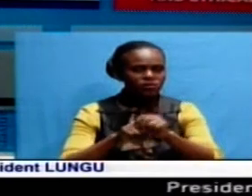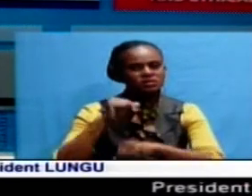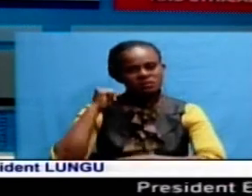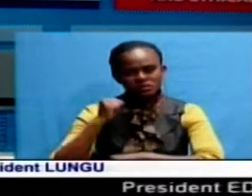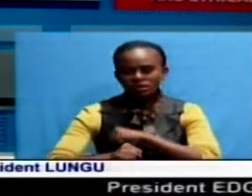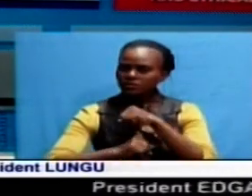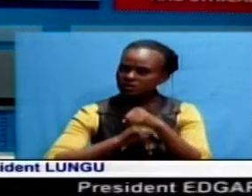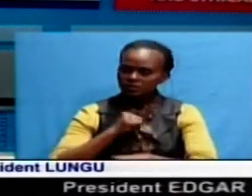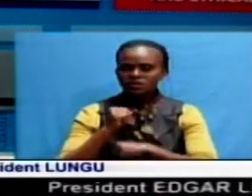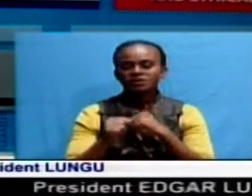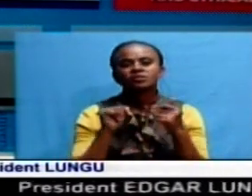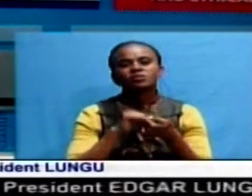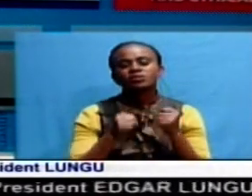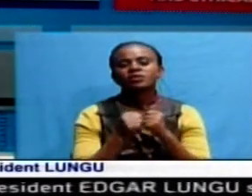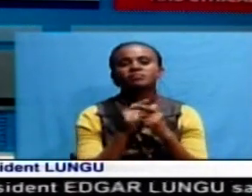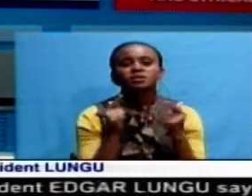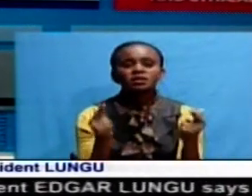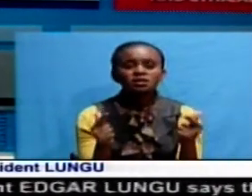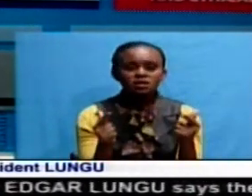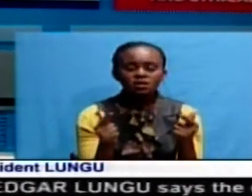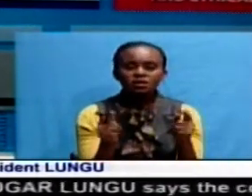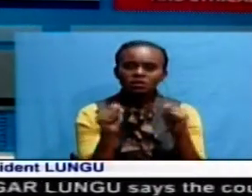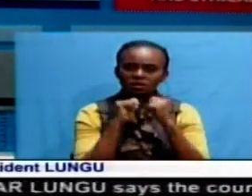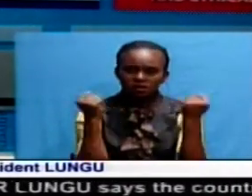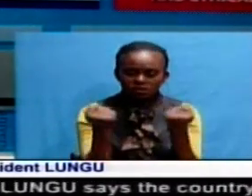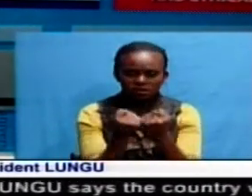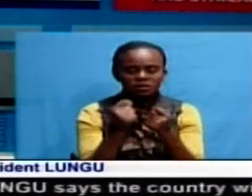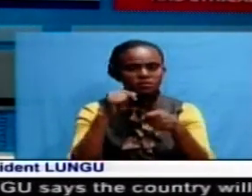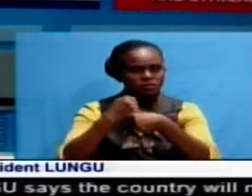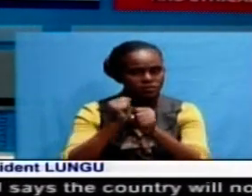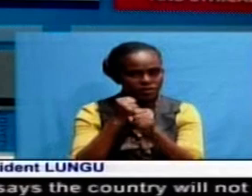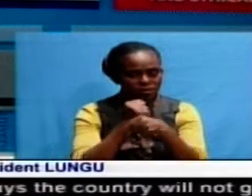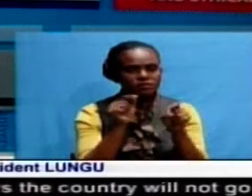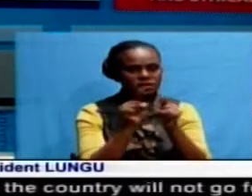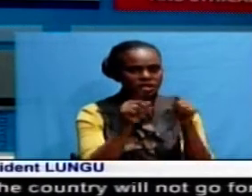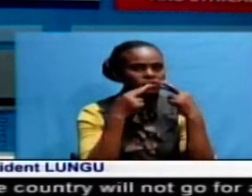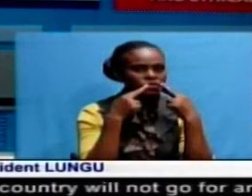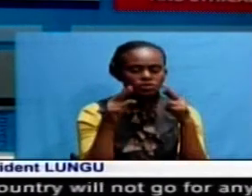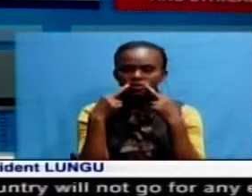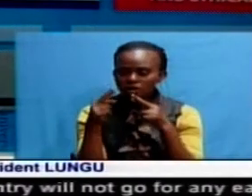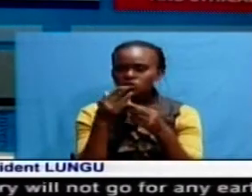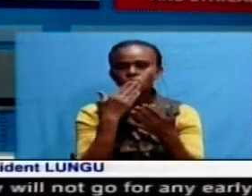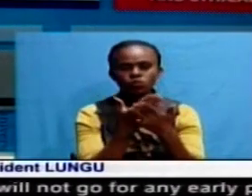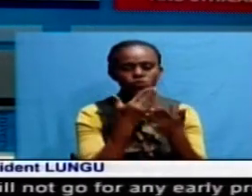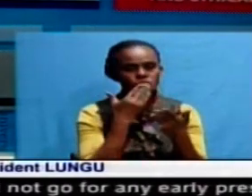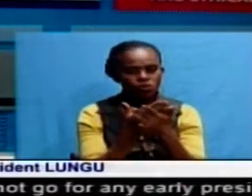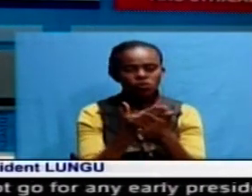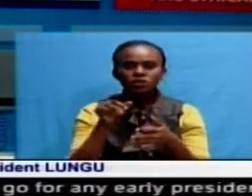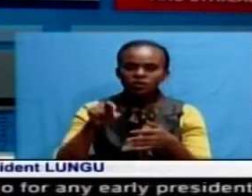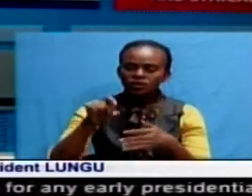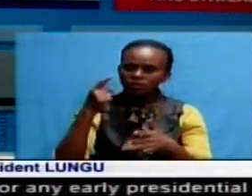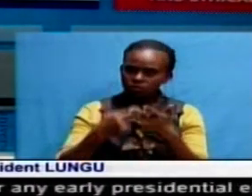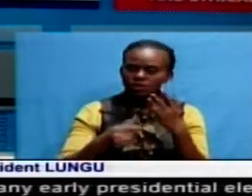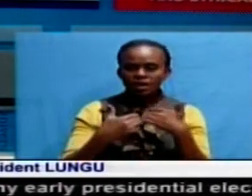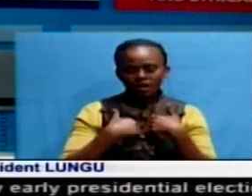a major setback in the past. He says once a team is formulated and results are going in a preferred direction, there's need to have